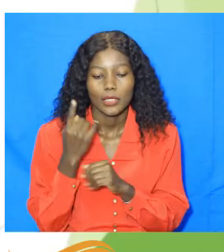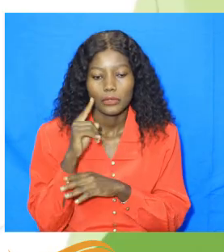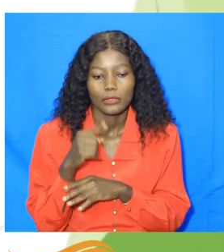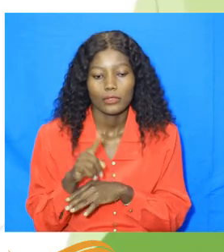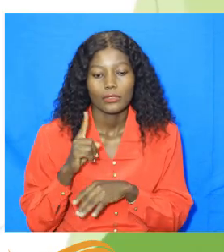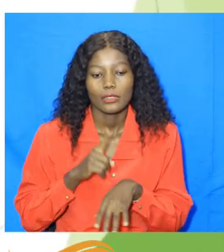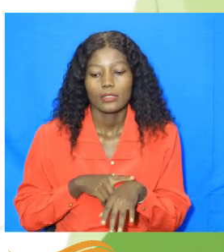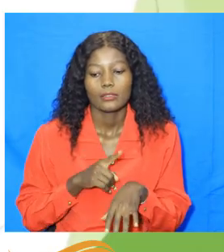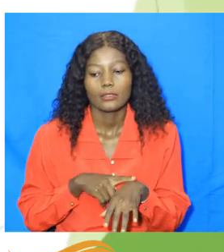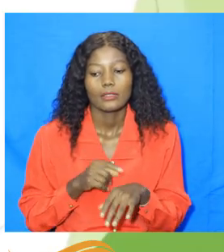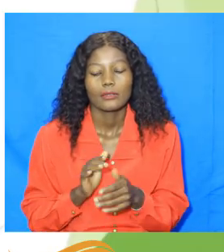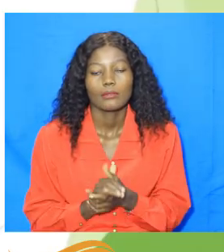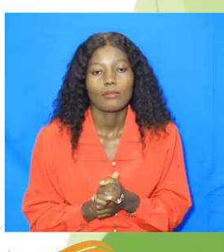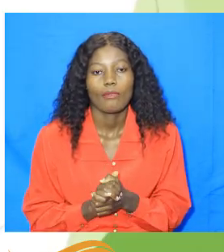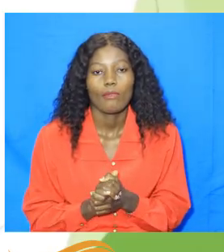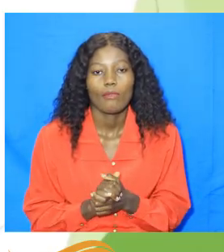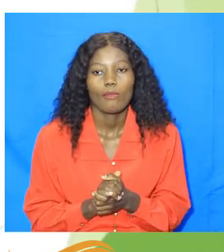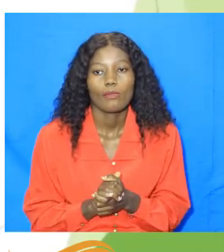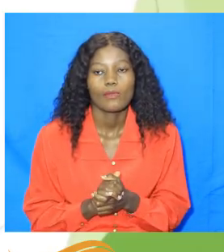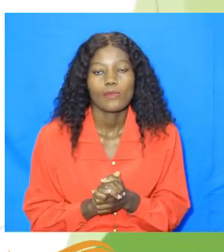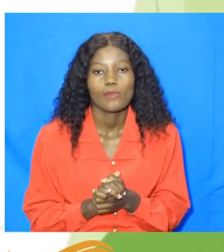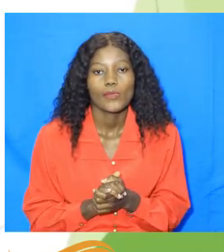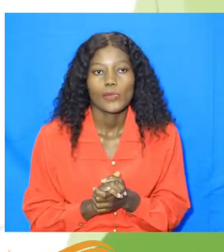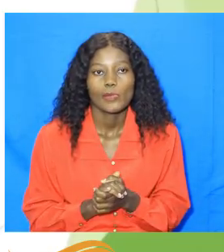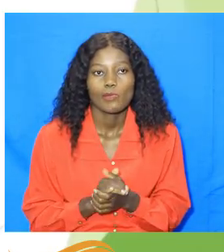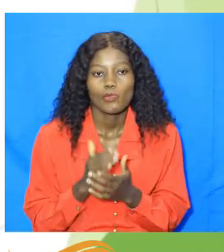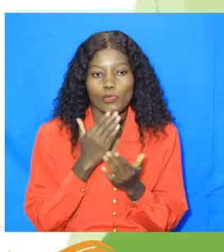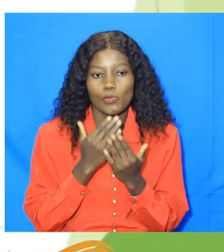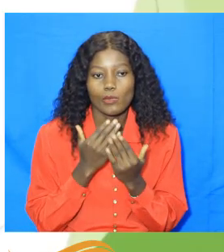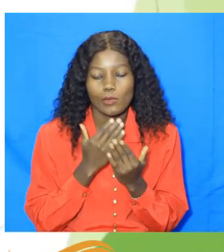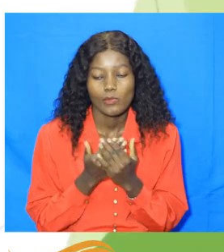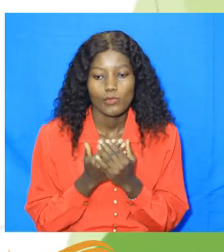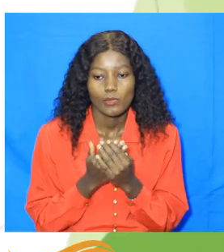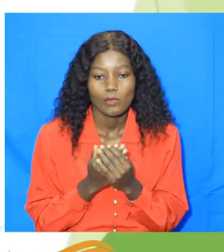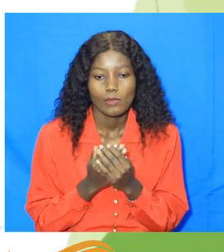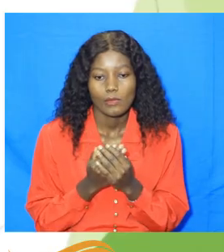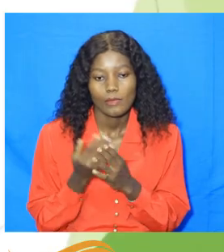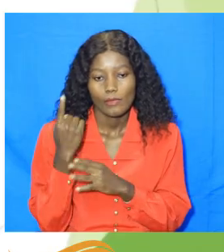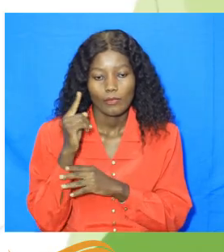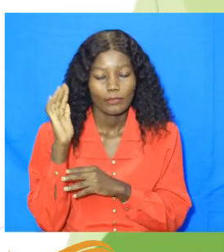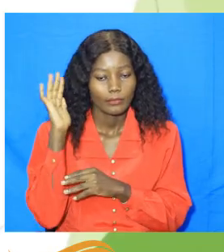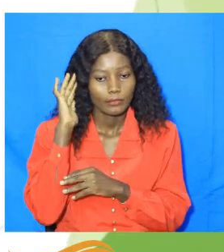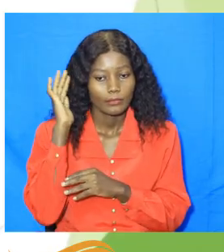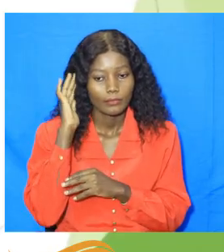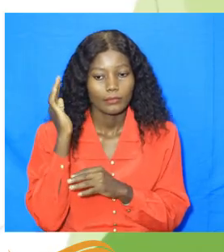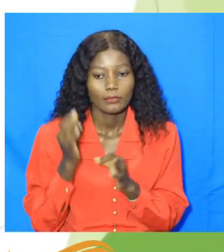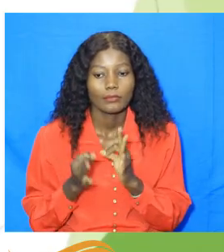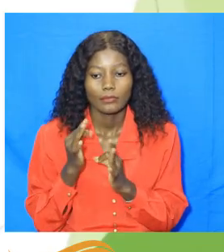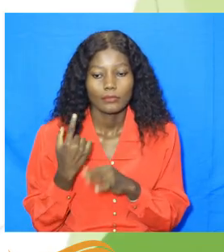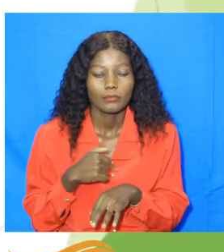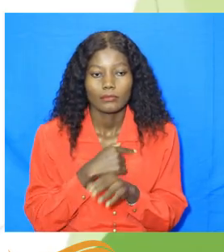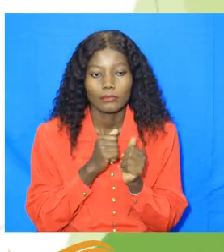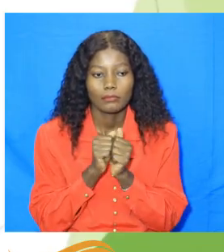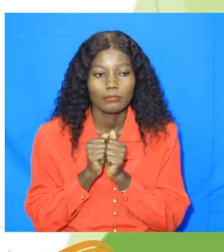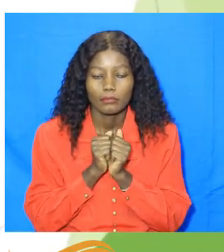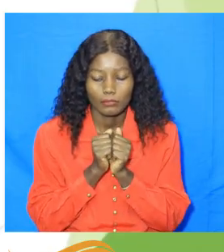time. Thanks for lending me a listening ear. If we are together, you